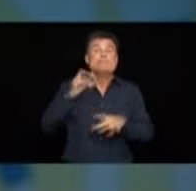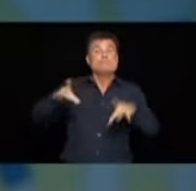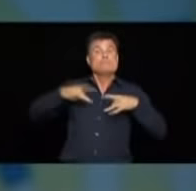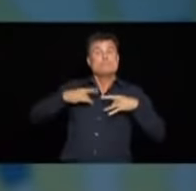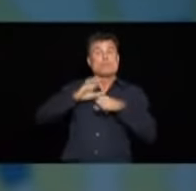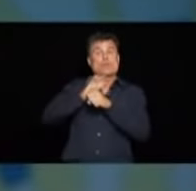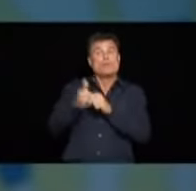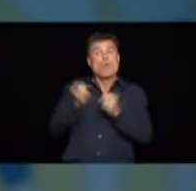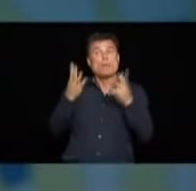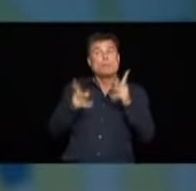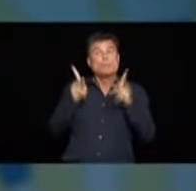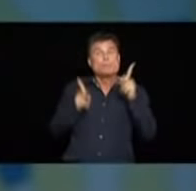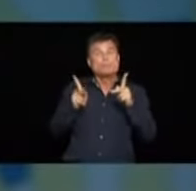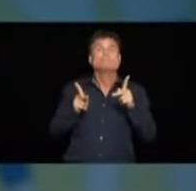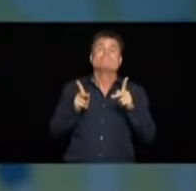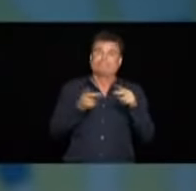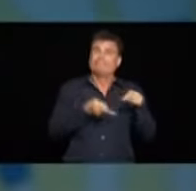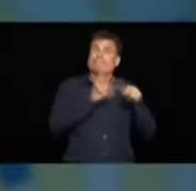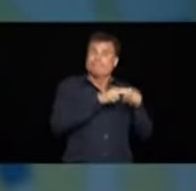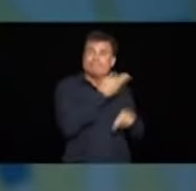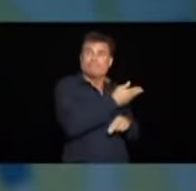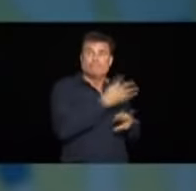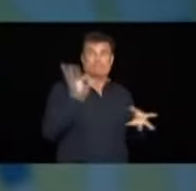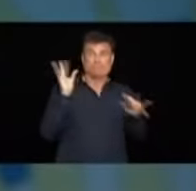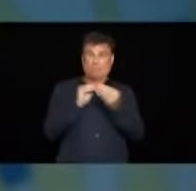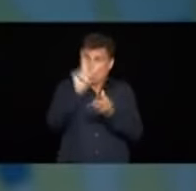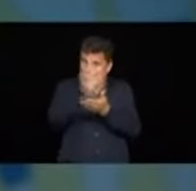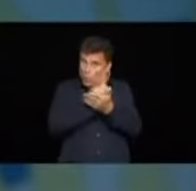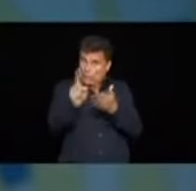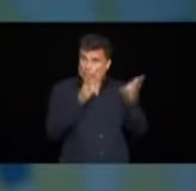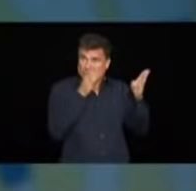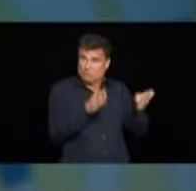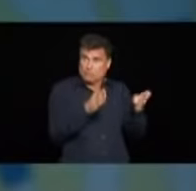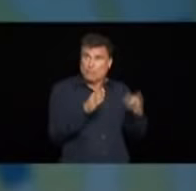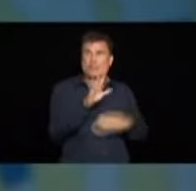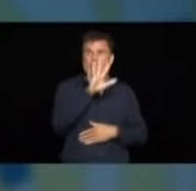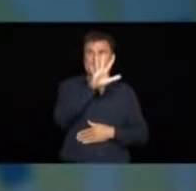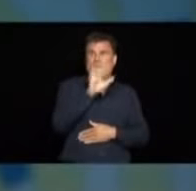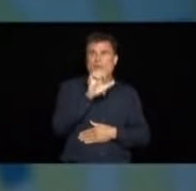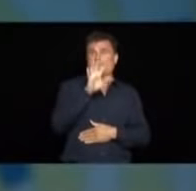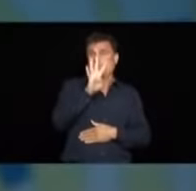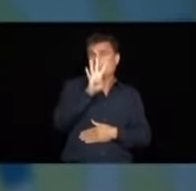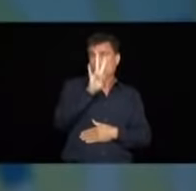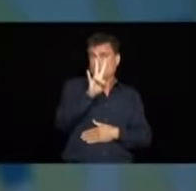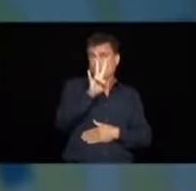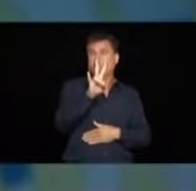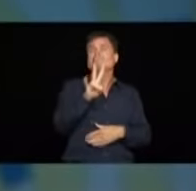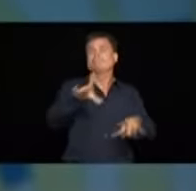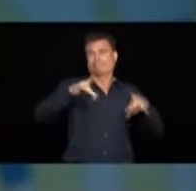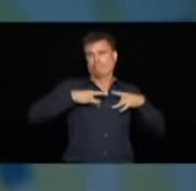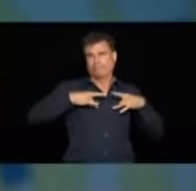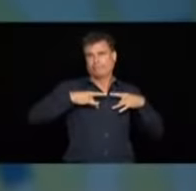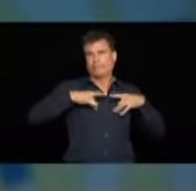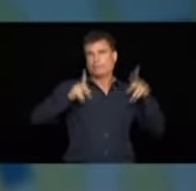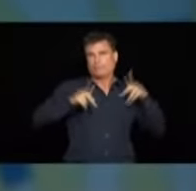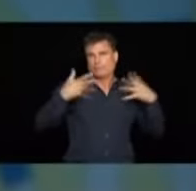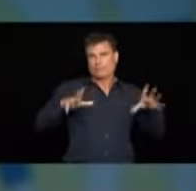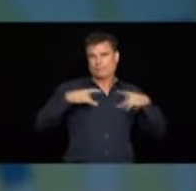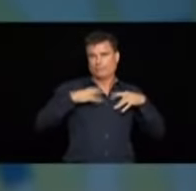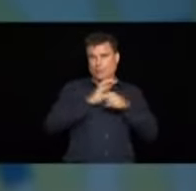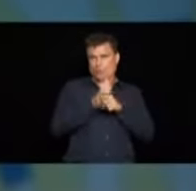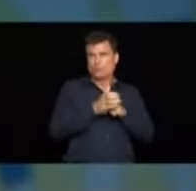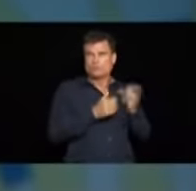in the past week, with 547 new cases. The one thing that you will note is